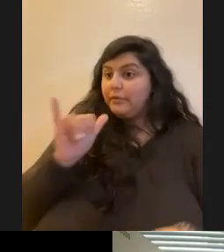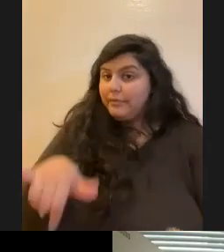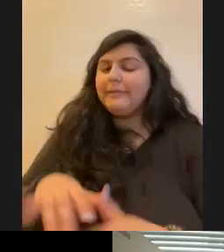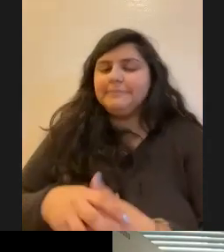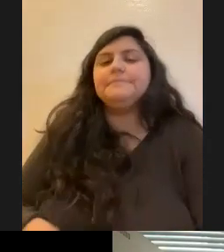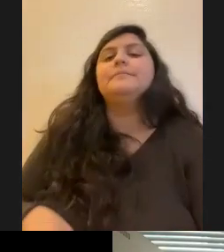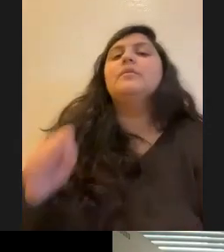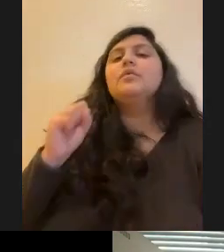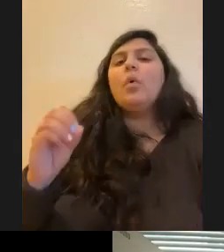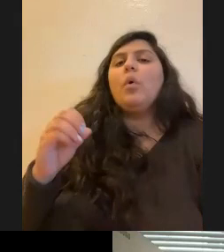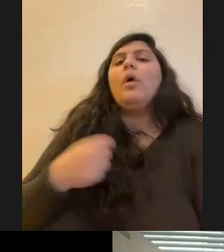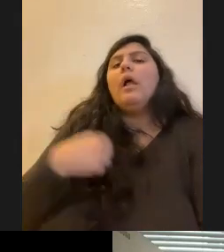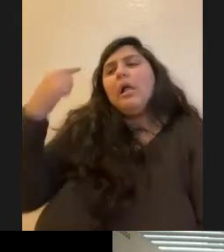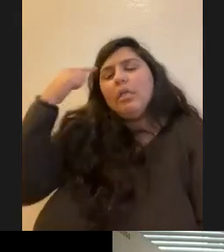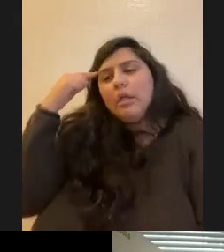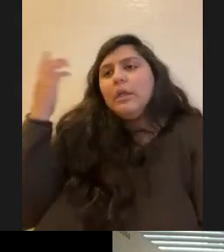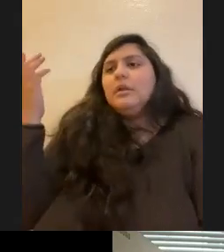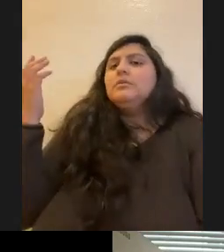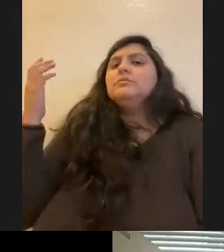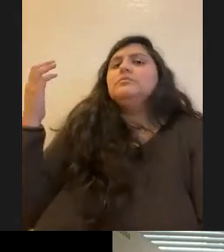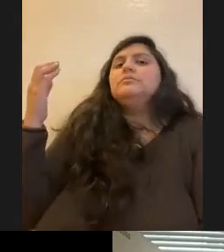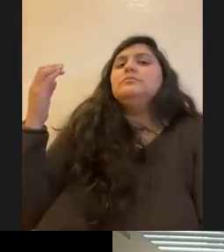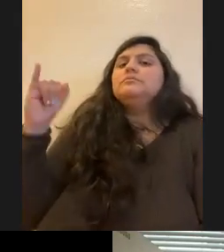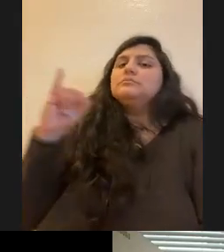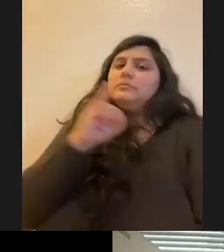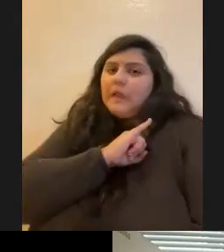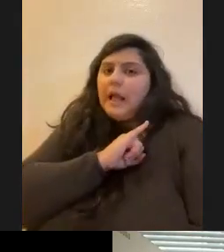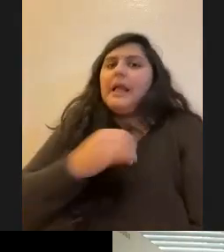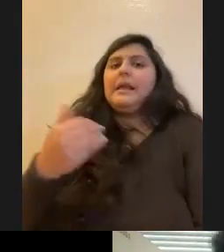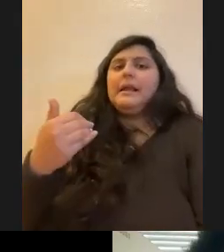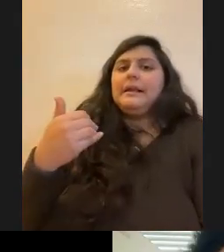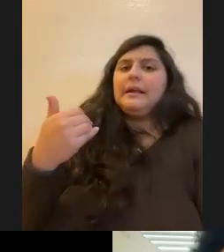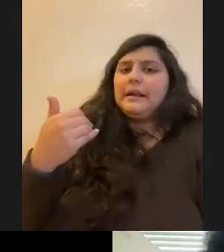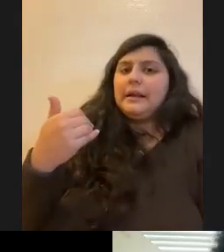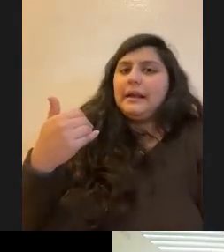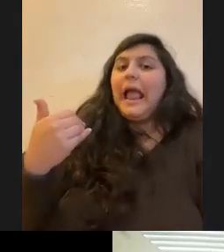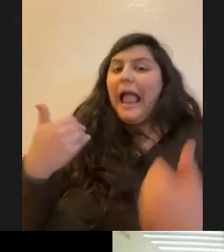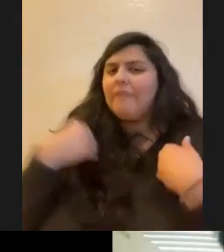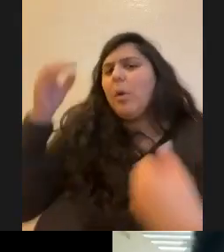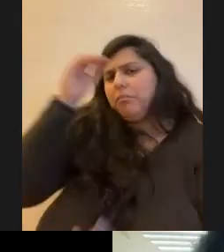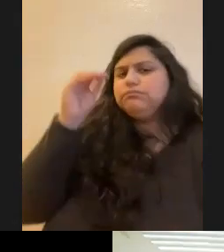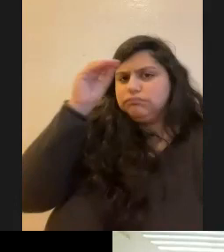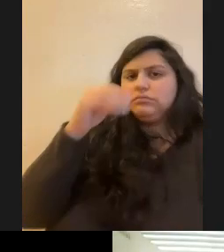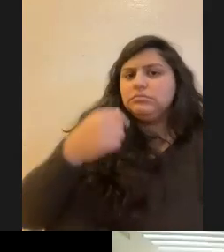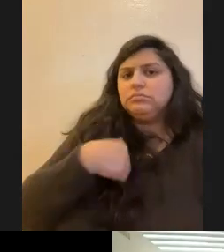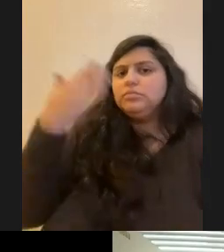I think particularly, I have a particular opinion. I don't know if